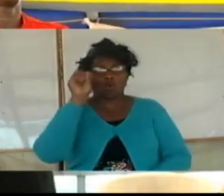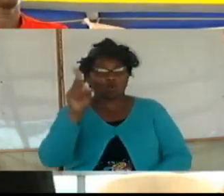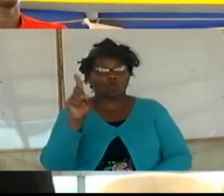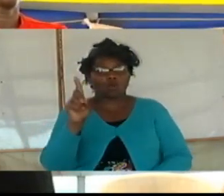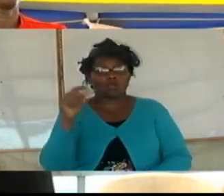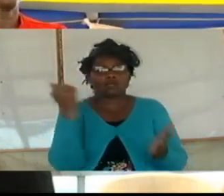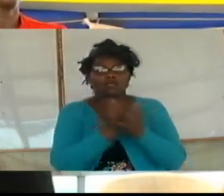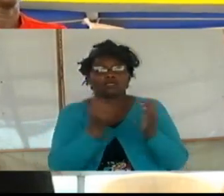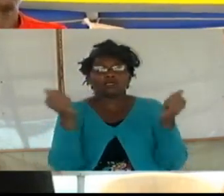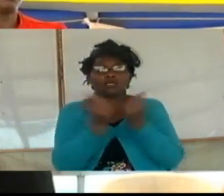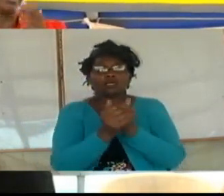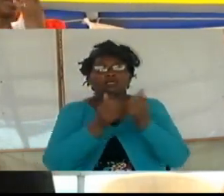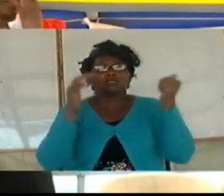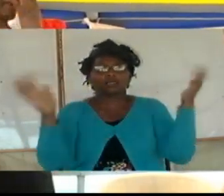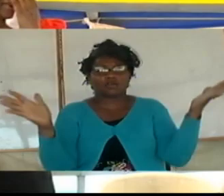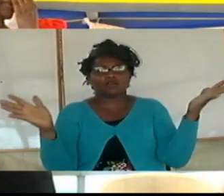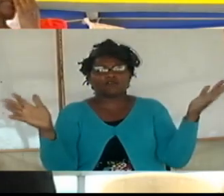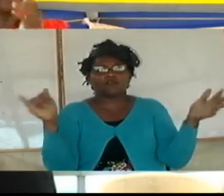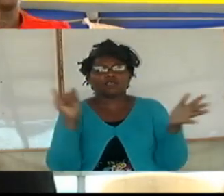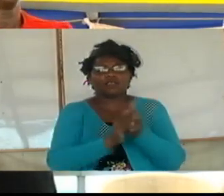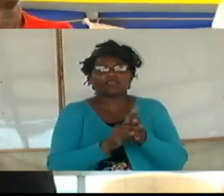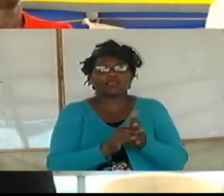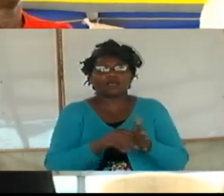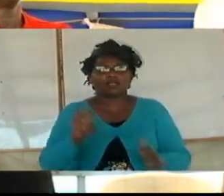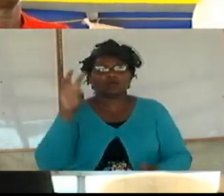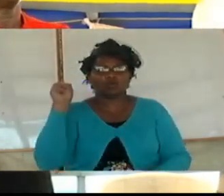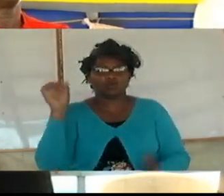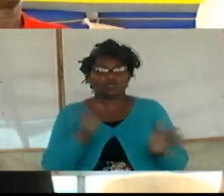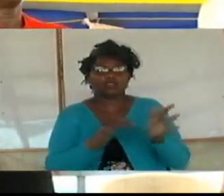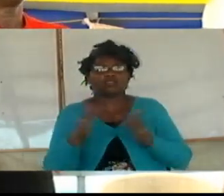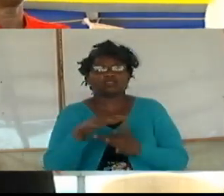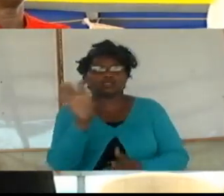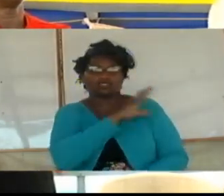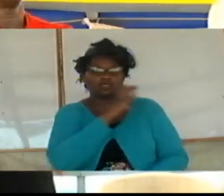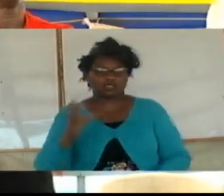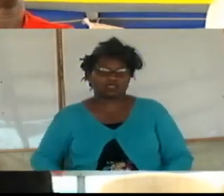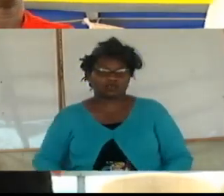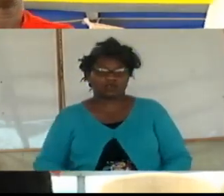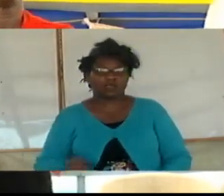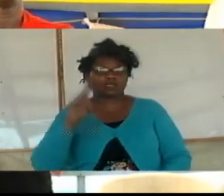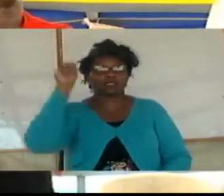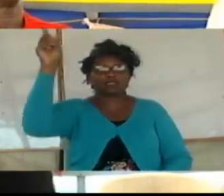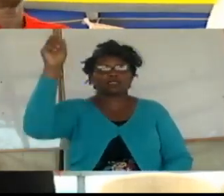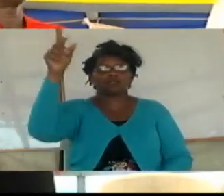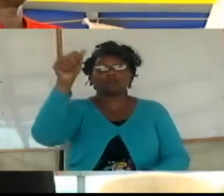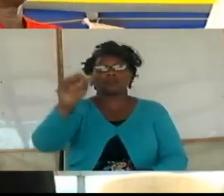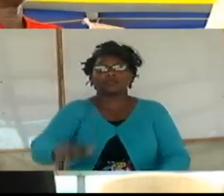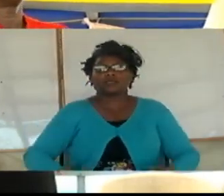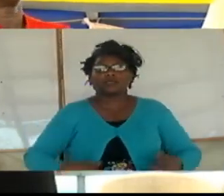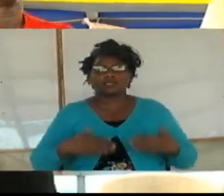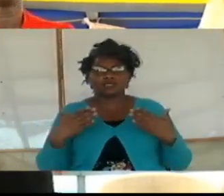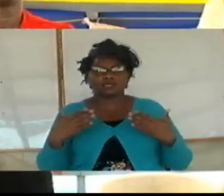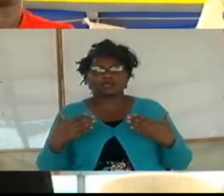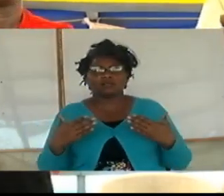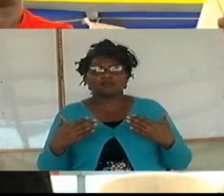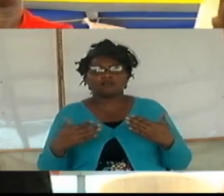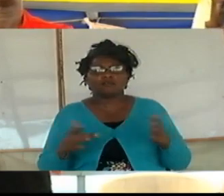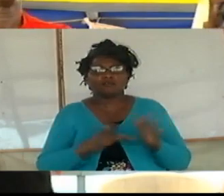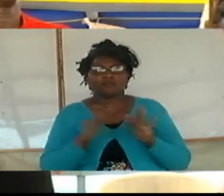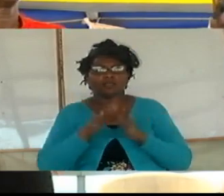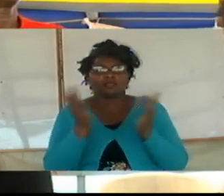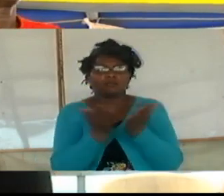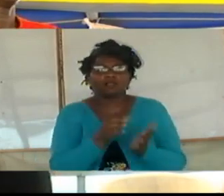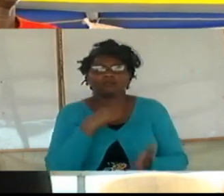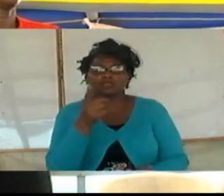Christ himself. There is no other sacrifice. Bible said that, listen, that we might